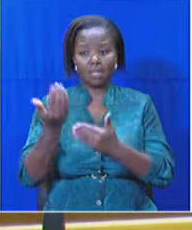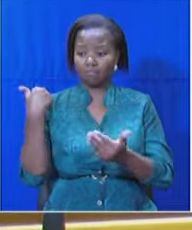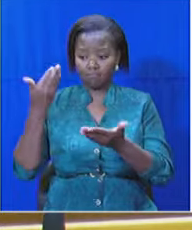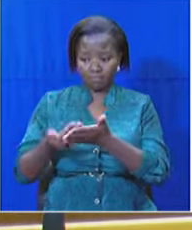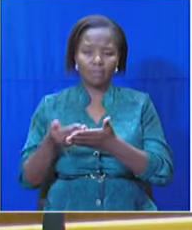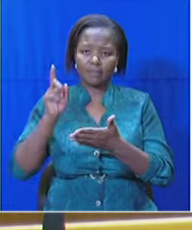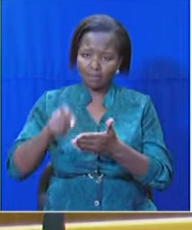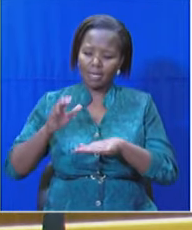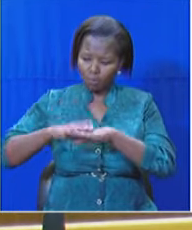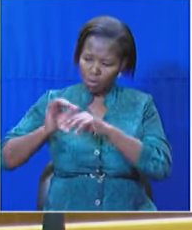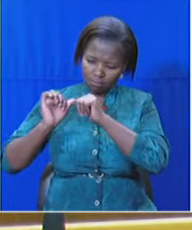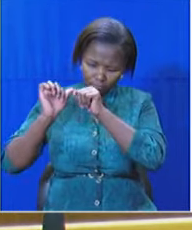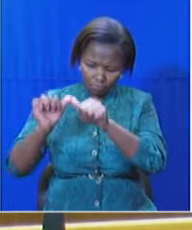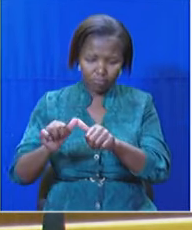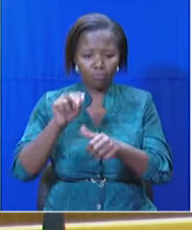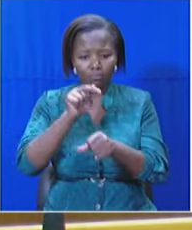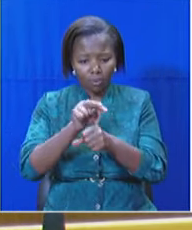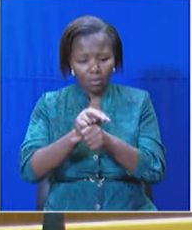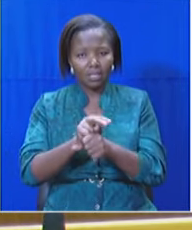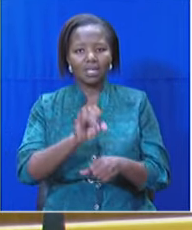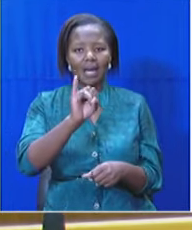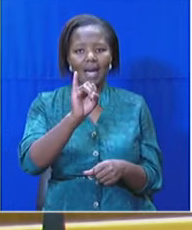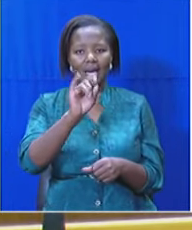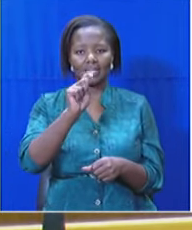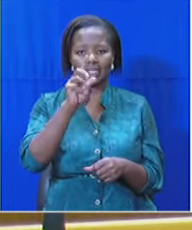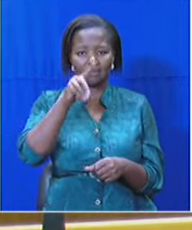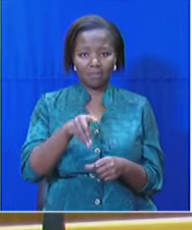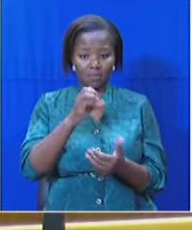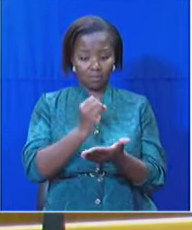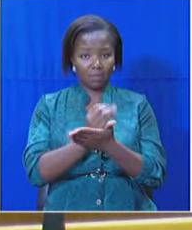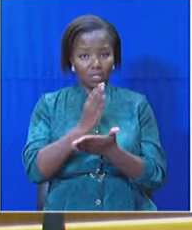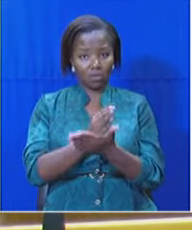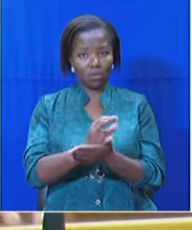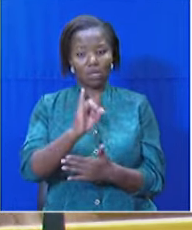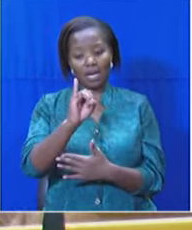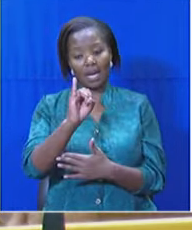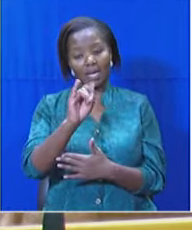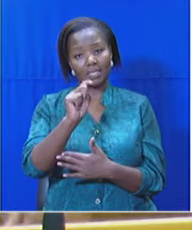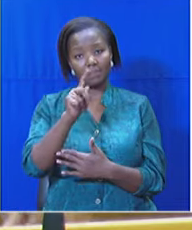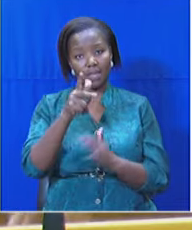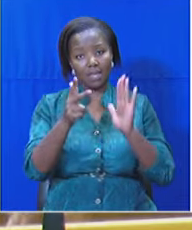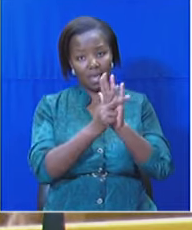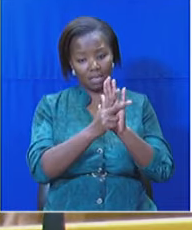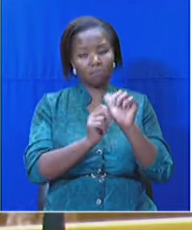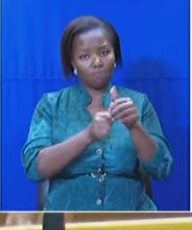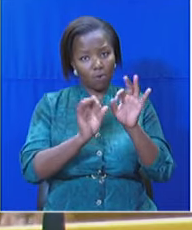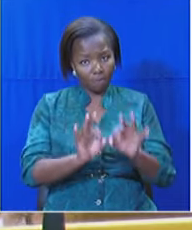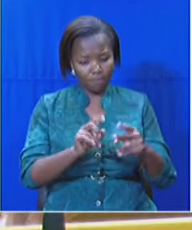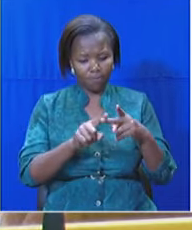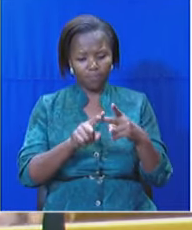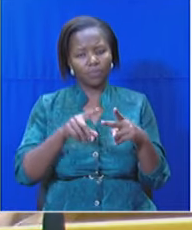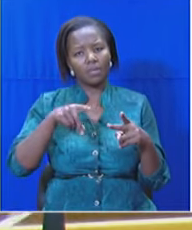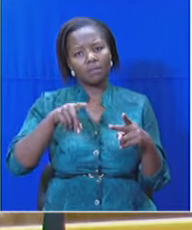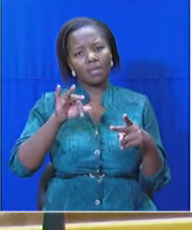to continuously assist and monitor ITB to ensure compliance to ITB Act, the prescripts of the PFMA and